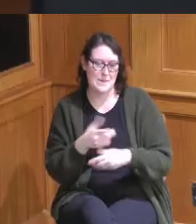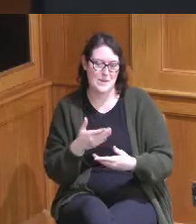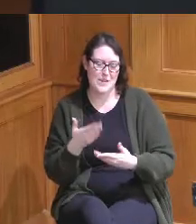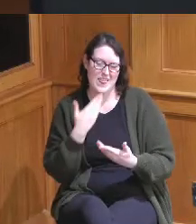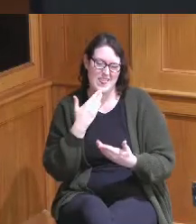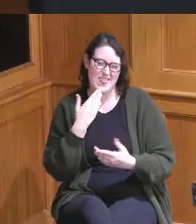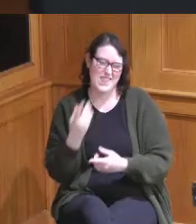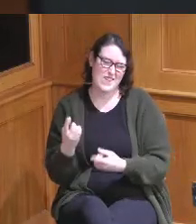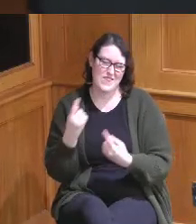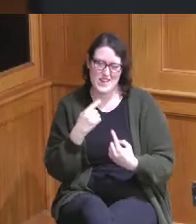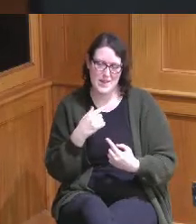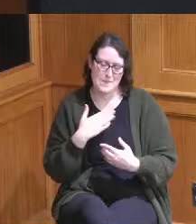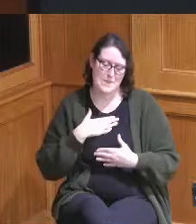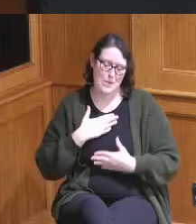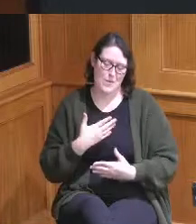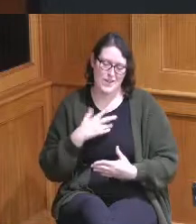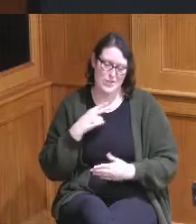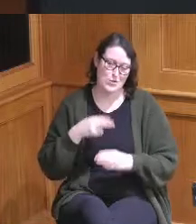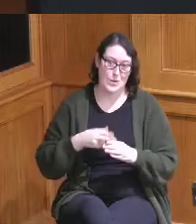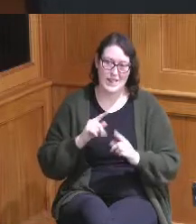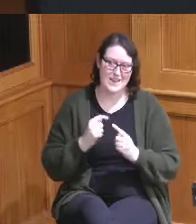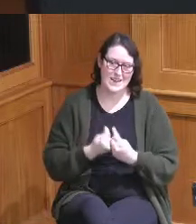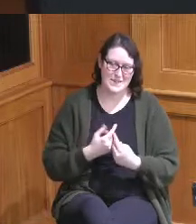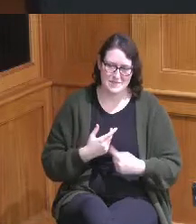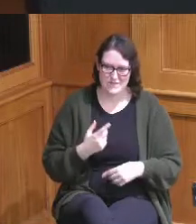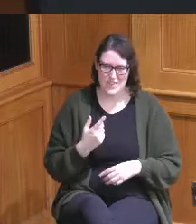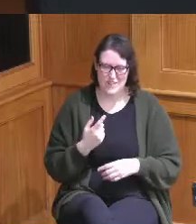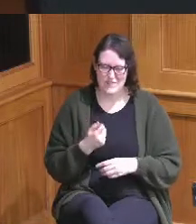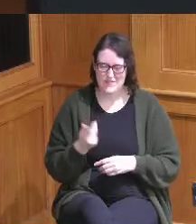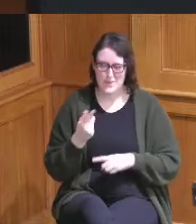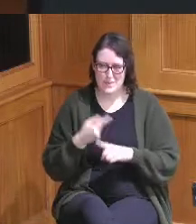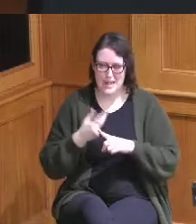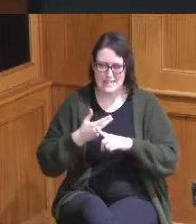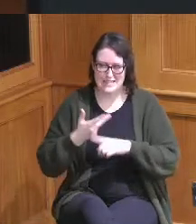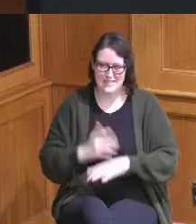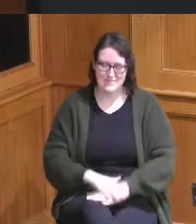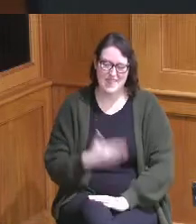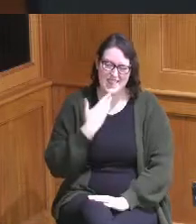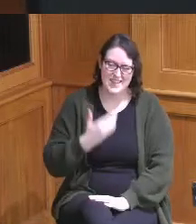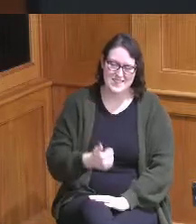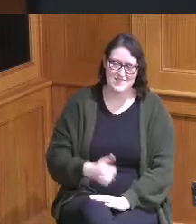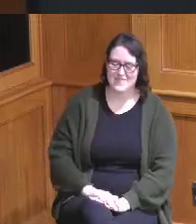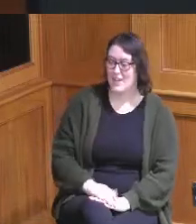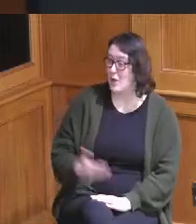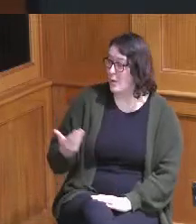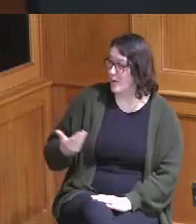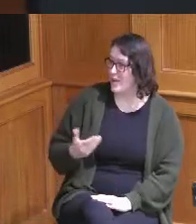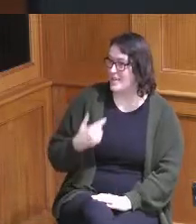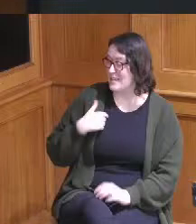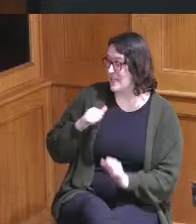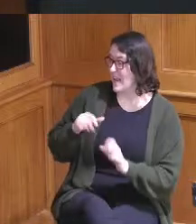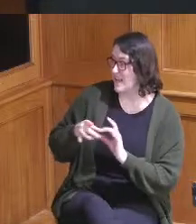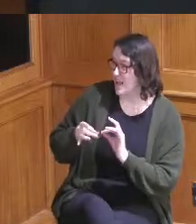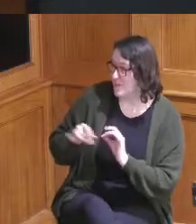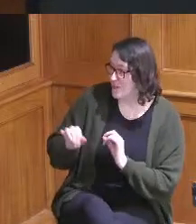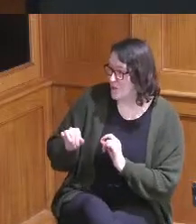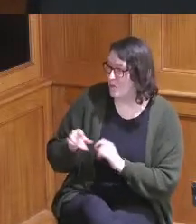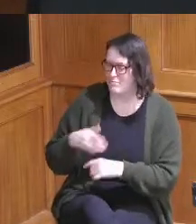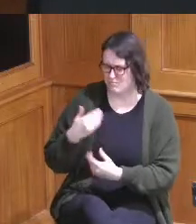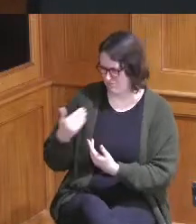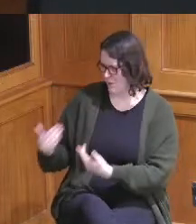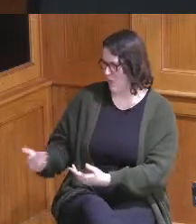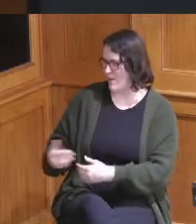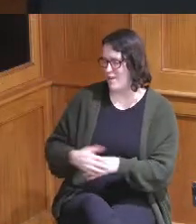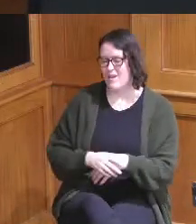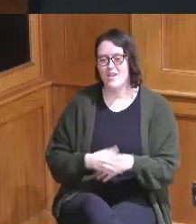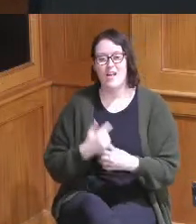Thanks for being willing to join the team for a number of months here. Thanks, Maisie. Welcome. Can I comment on that? Yes, Commissioner. I